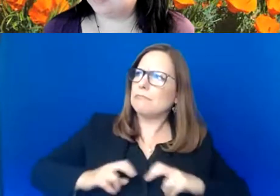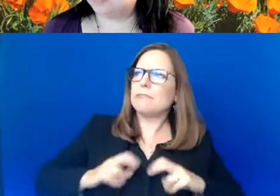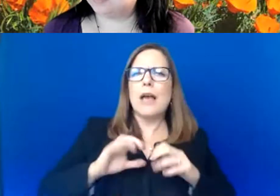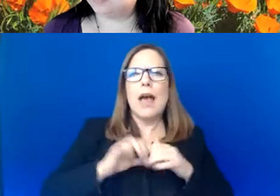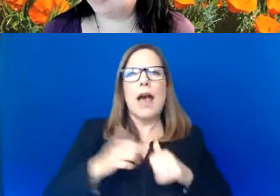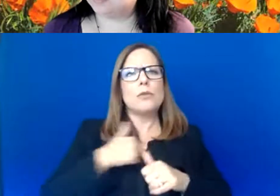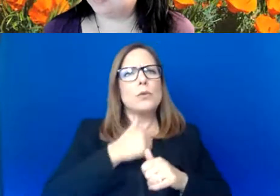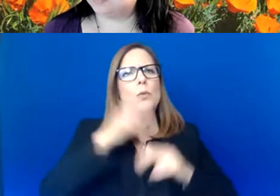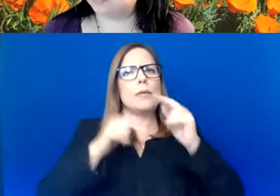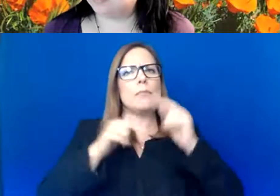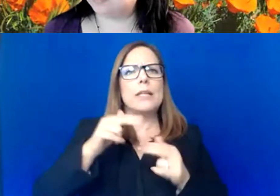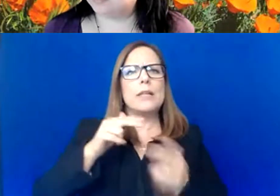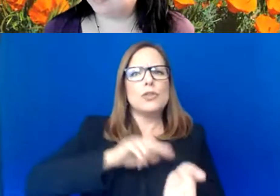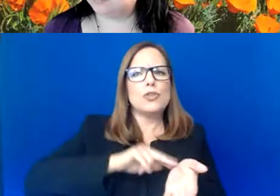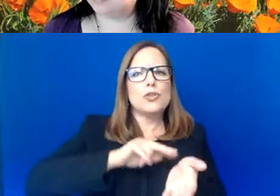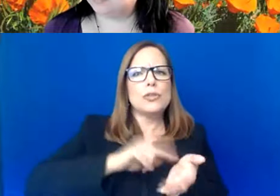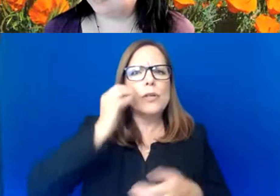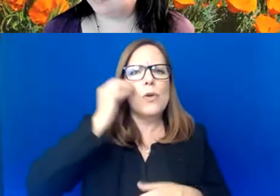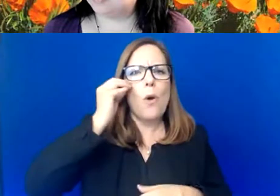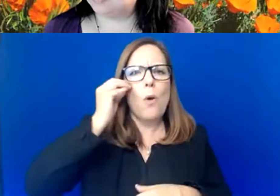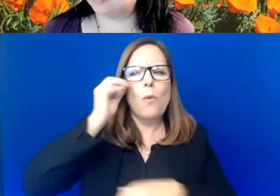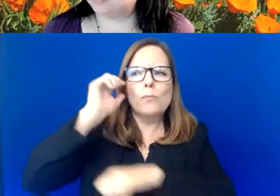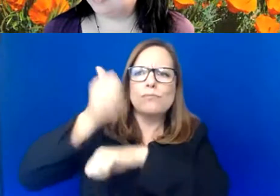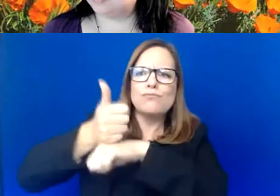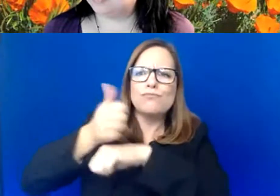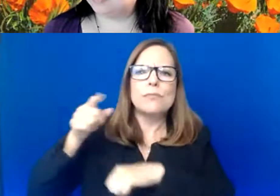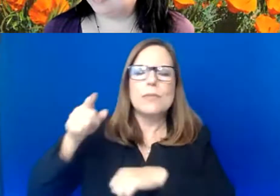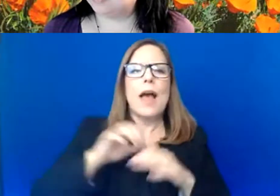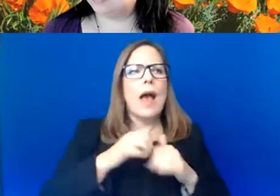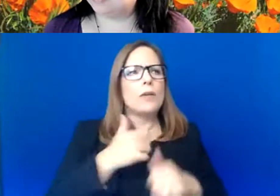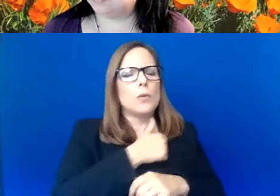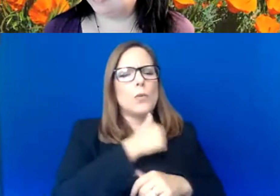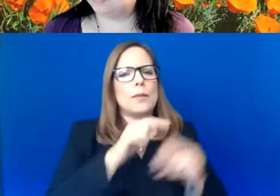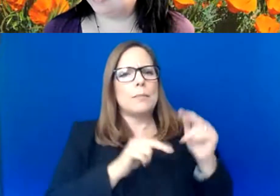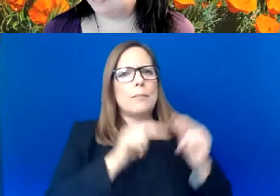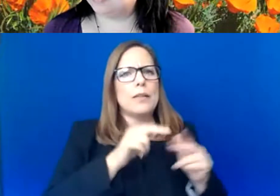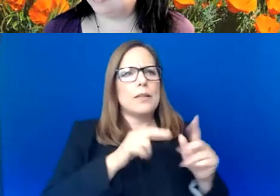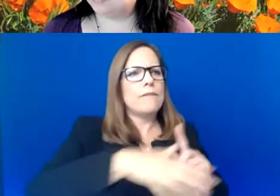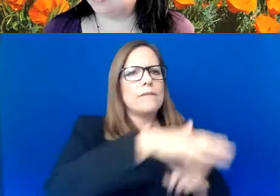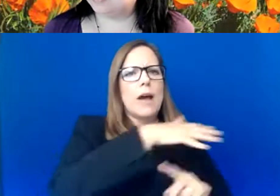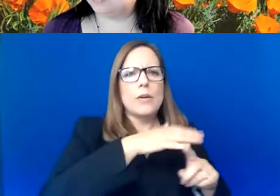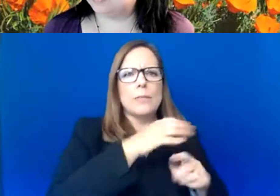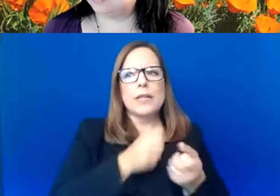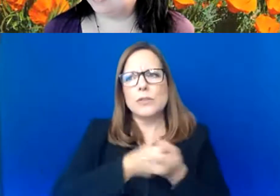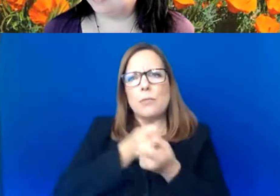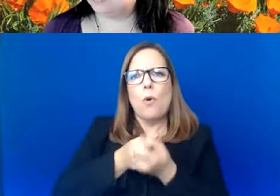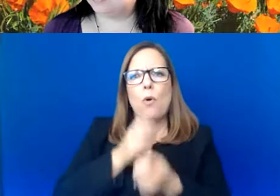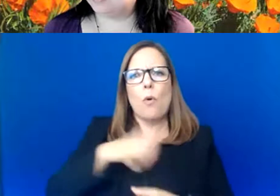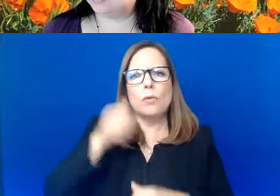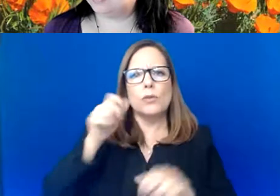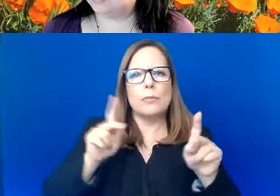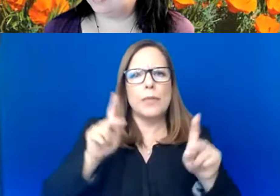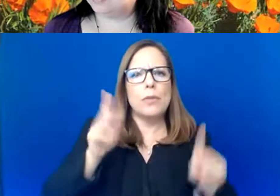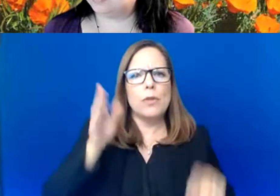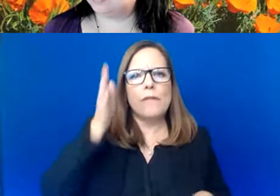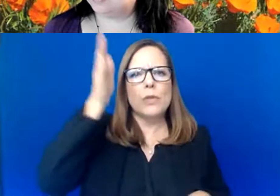homes and how will we build supportive housing environments for older people in the future that would address the needs of an